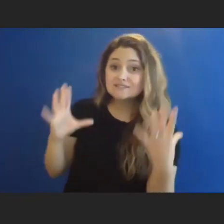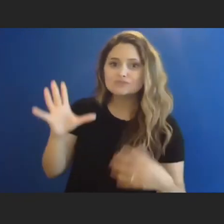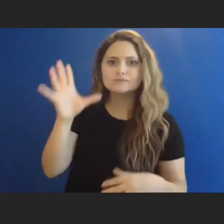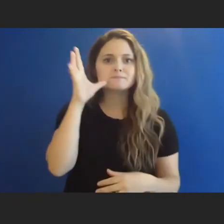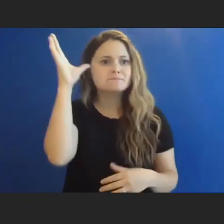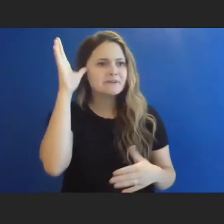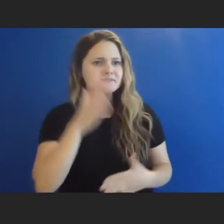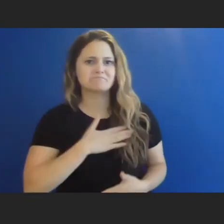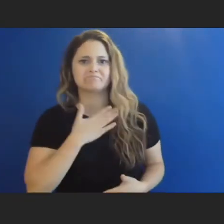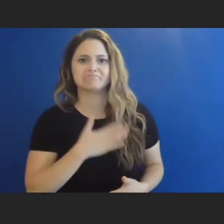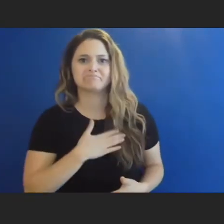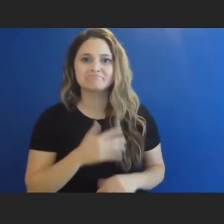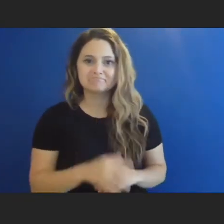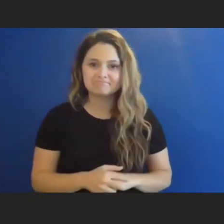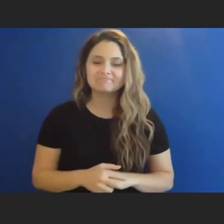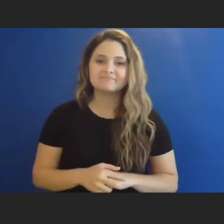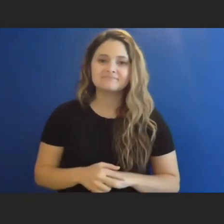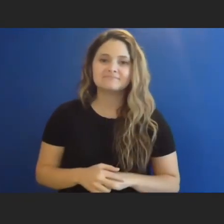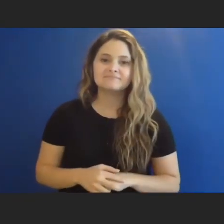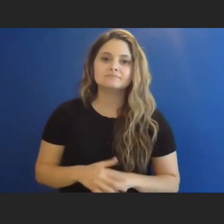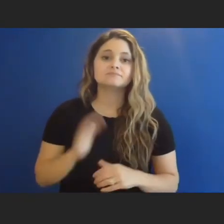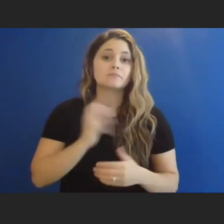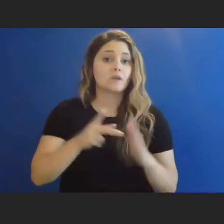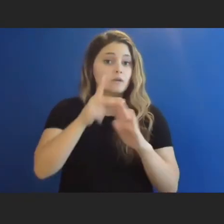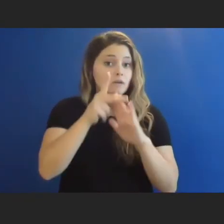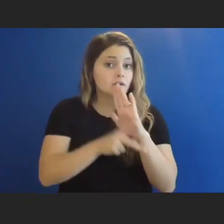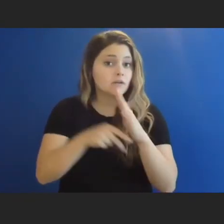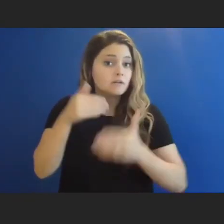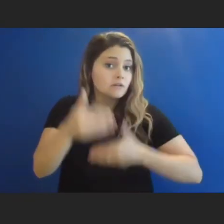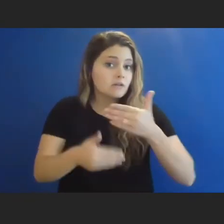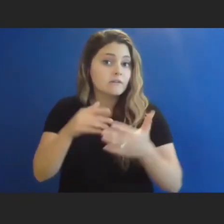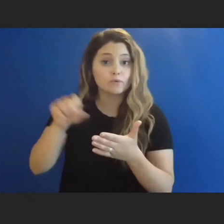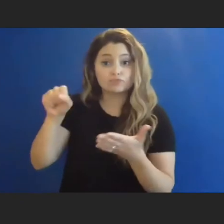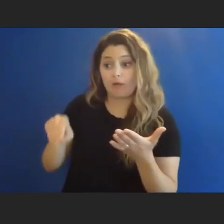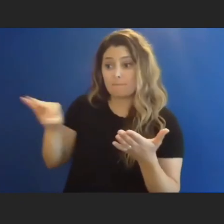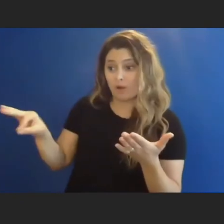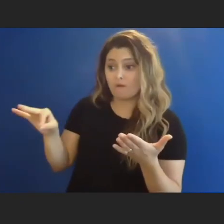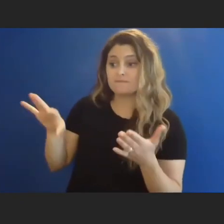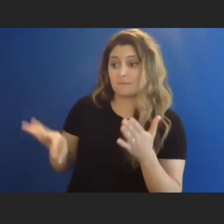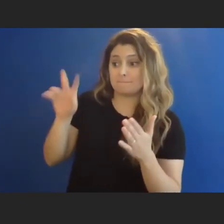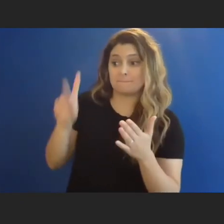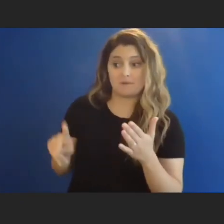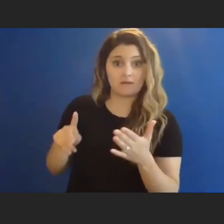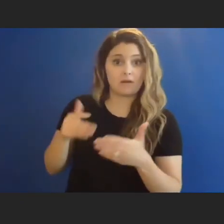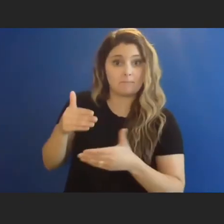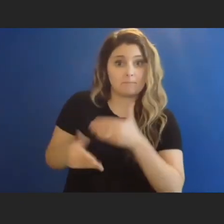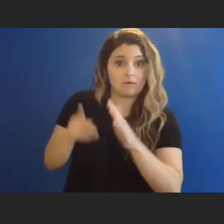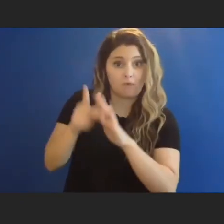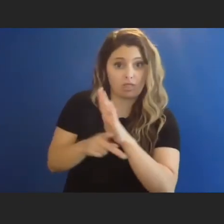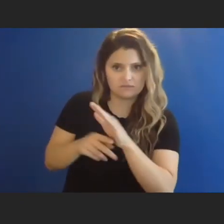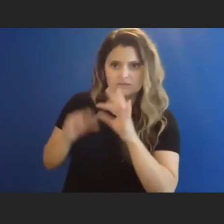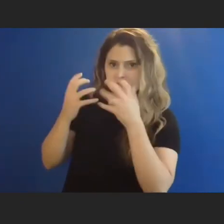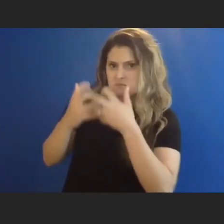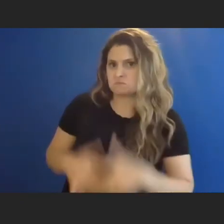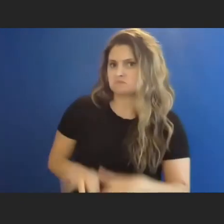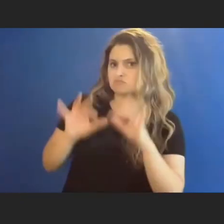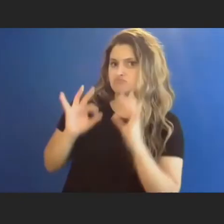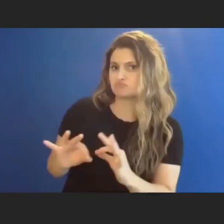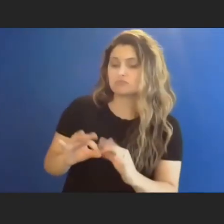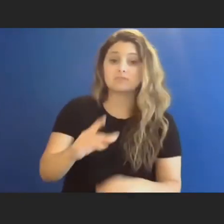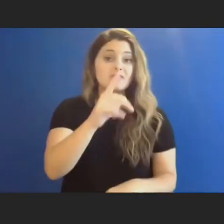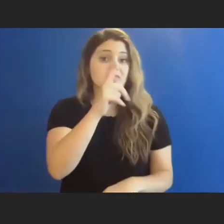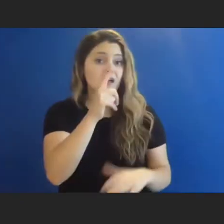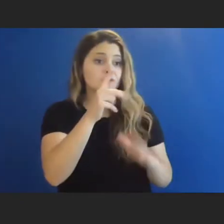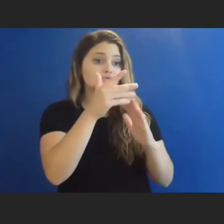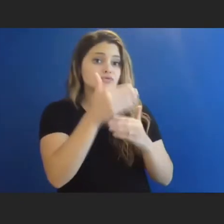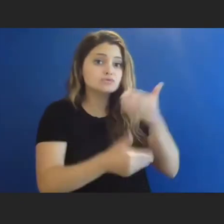parents. Our protocols for student drop-off and pickup have worked very well as our lunch protocols and our bus